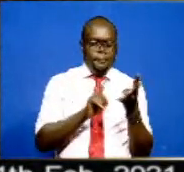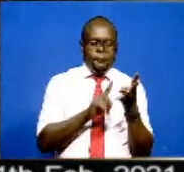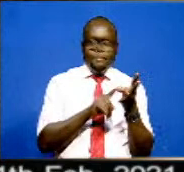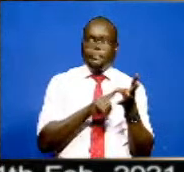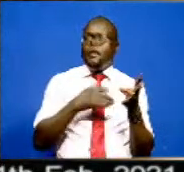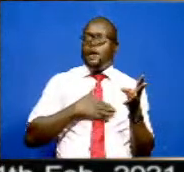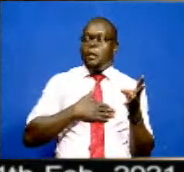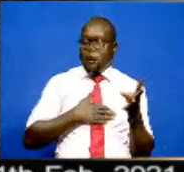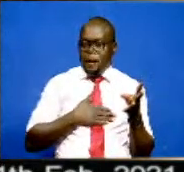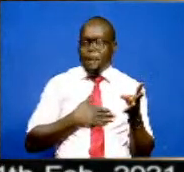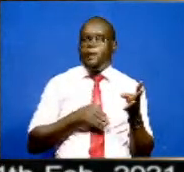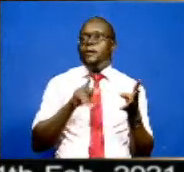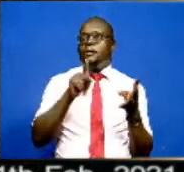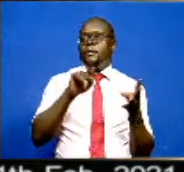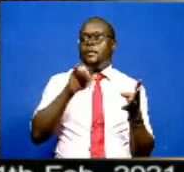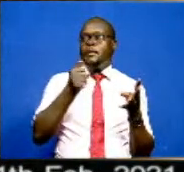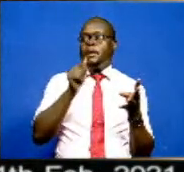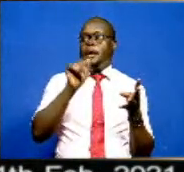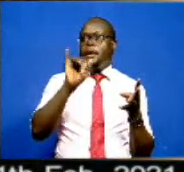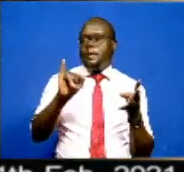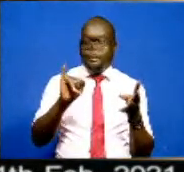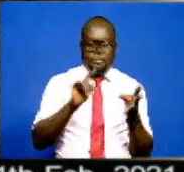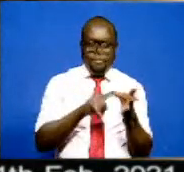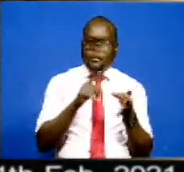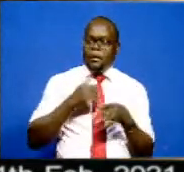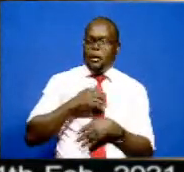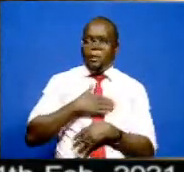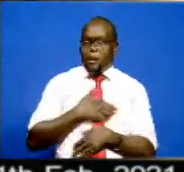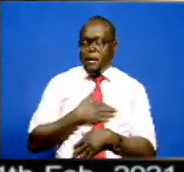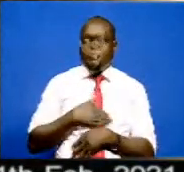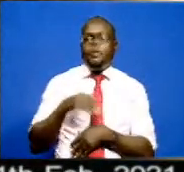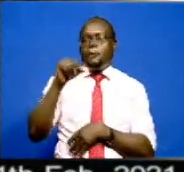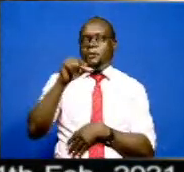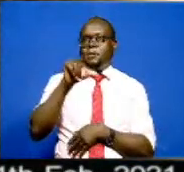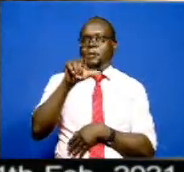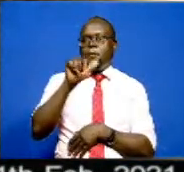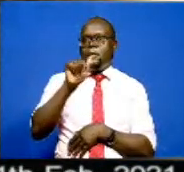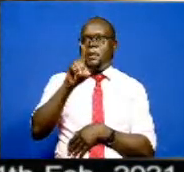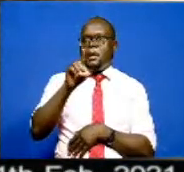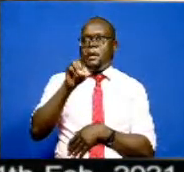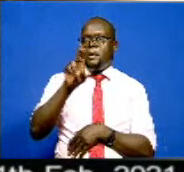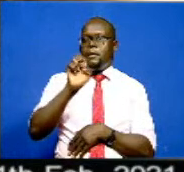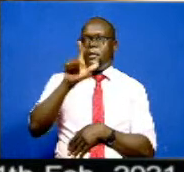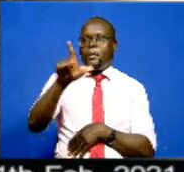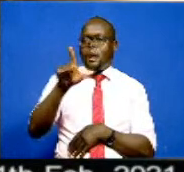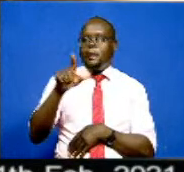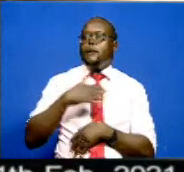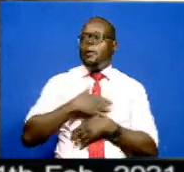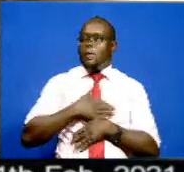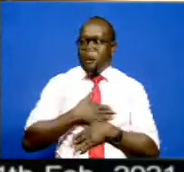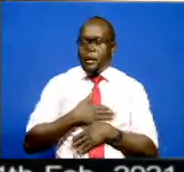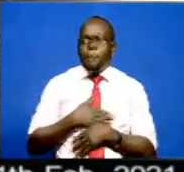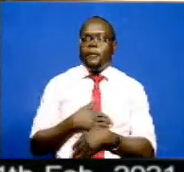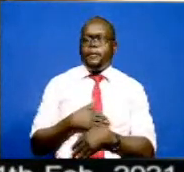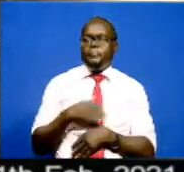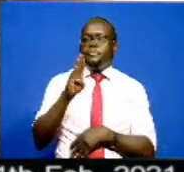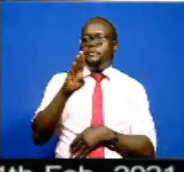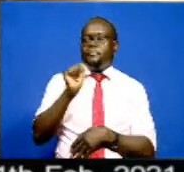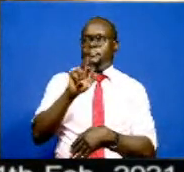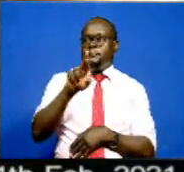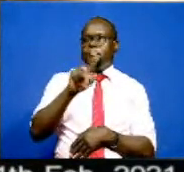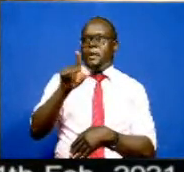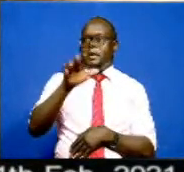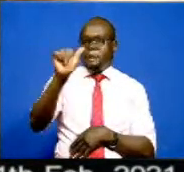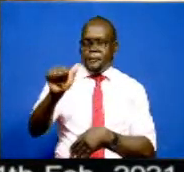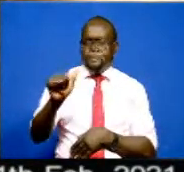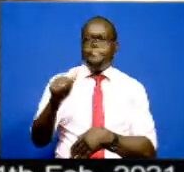Anthony Getiaka Kiai MP, the Honorable Gladwell Jesire Cheruiyot MP, the Honorable Captain Retired Didimas Wekesa Barasa Mutua